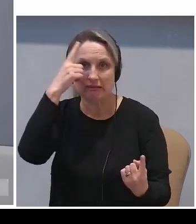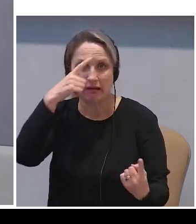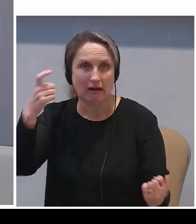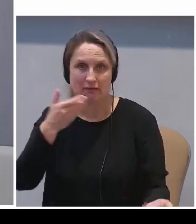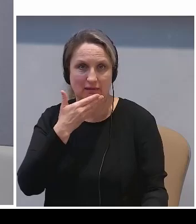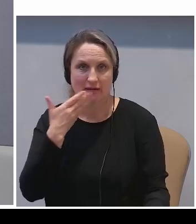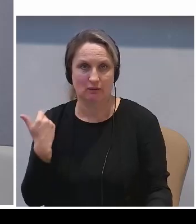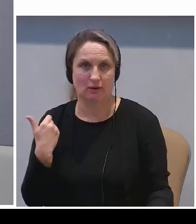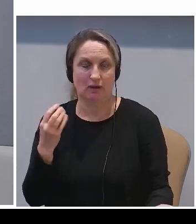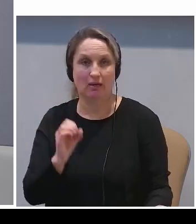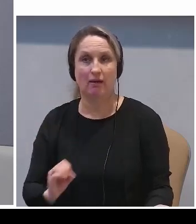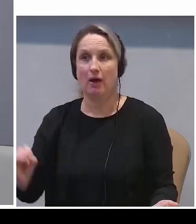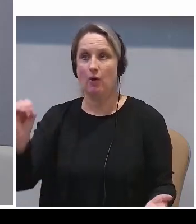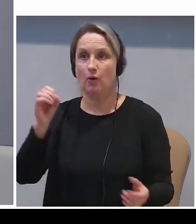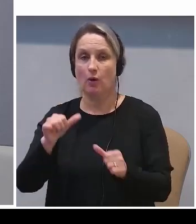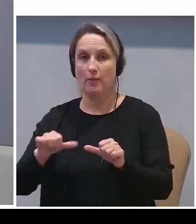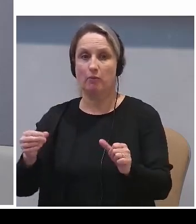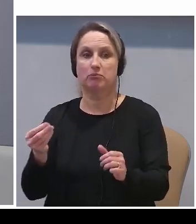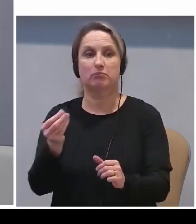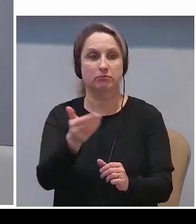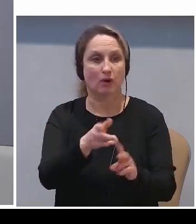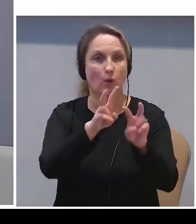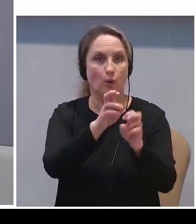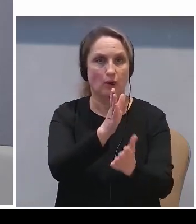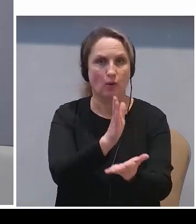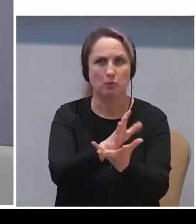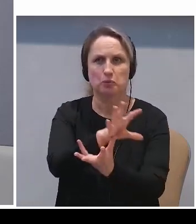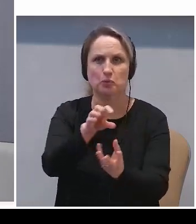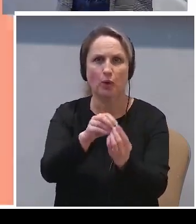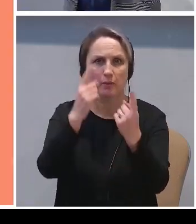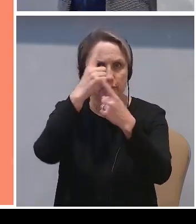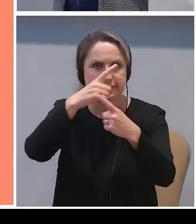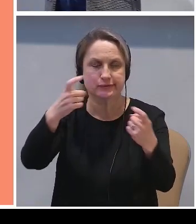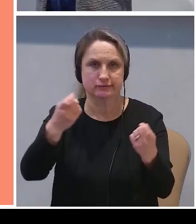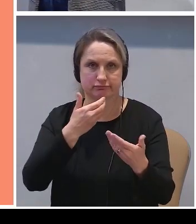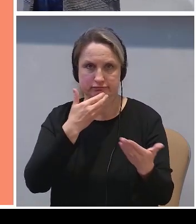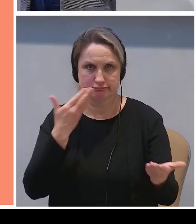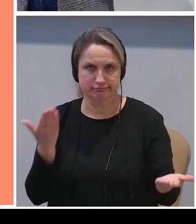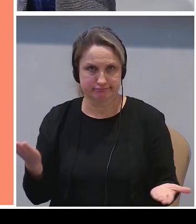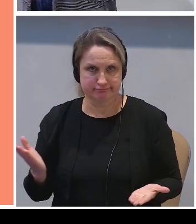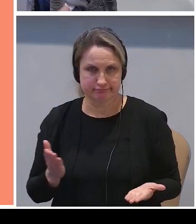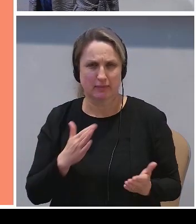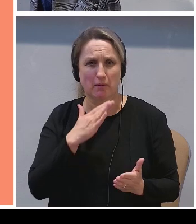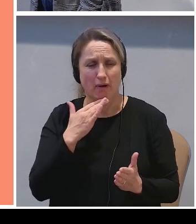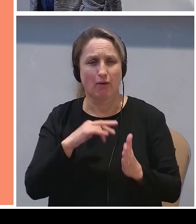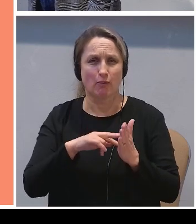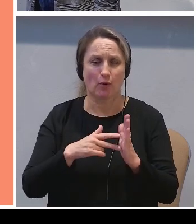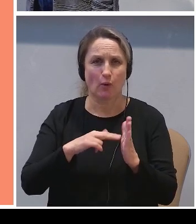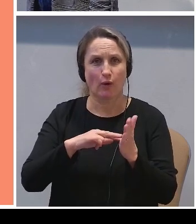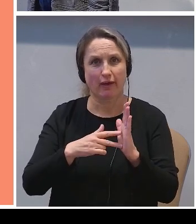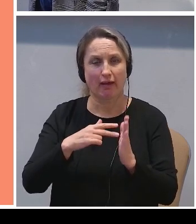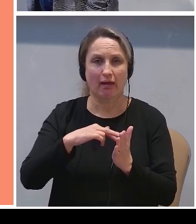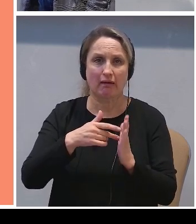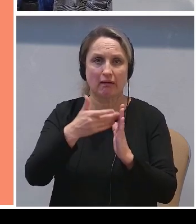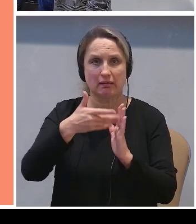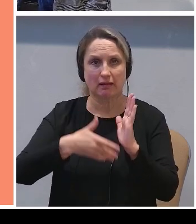on rare diseases, but this many times the community doesn't know about that, etc. How can we make it more better known? So what